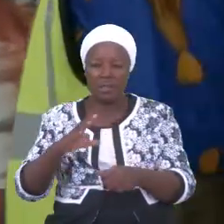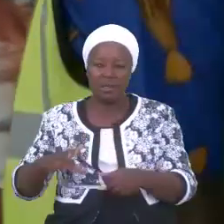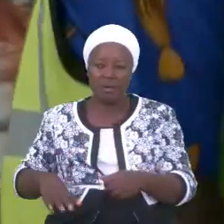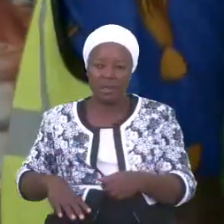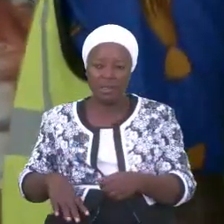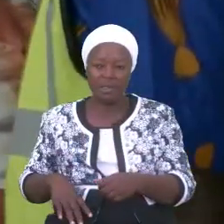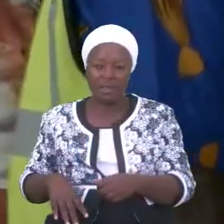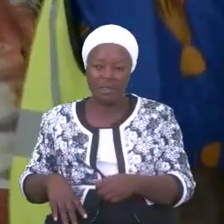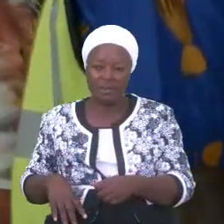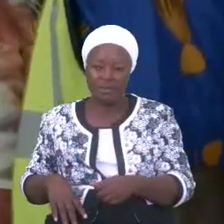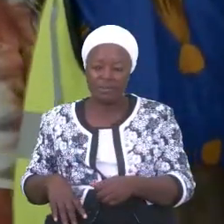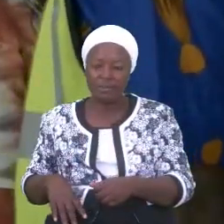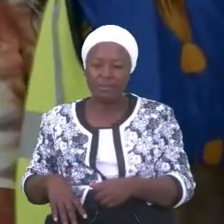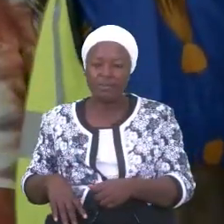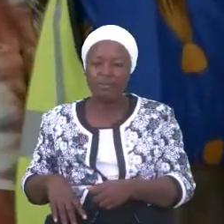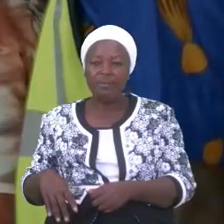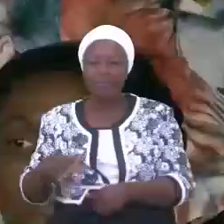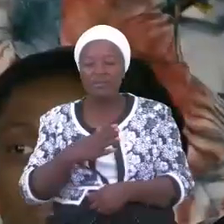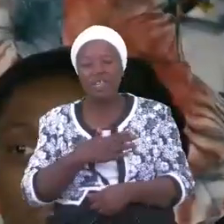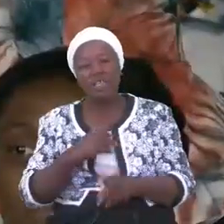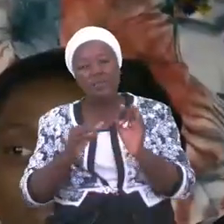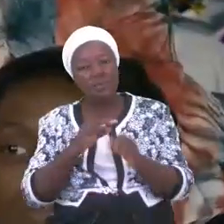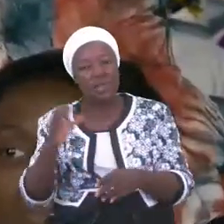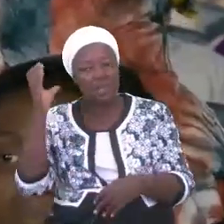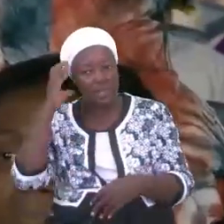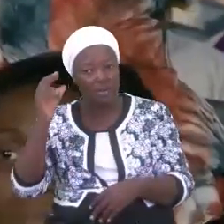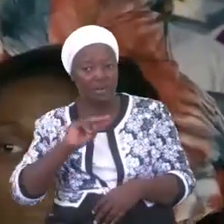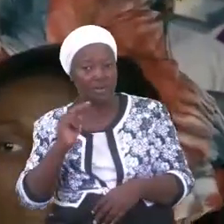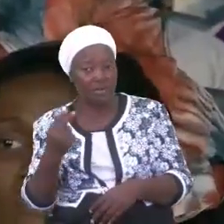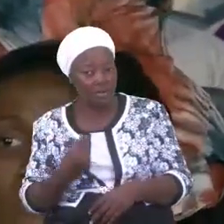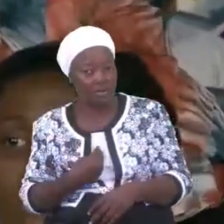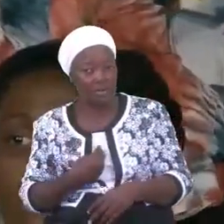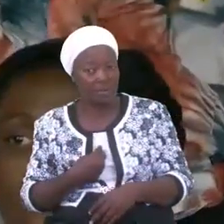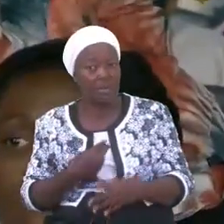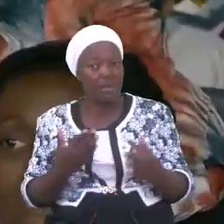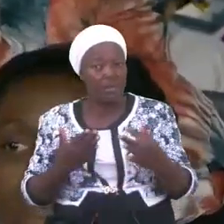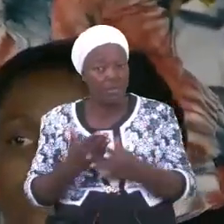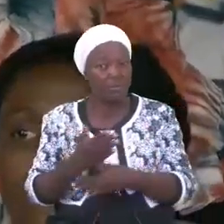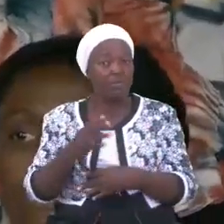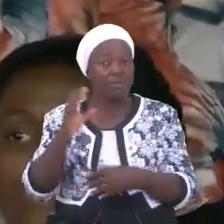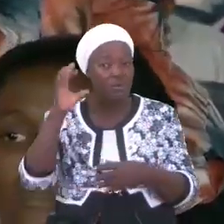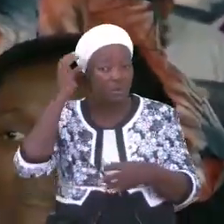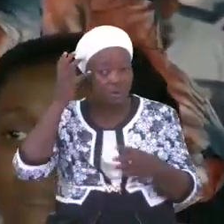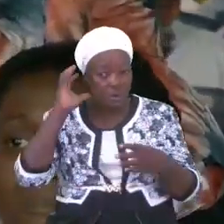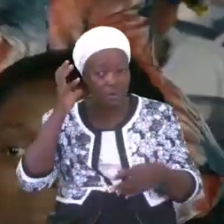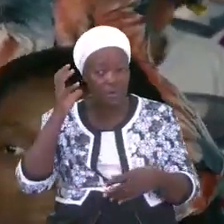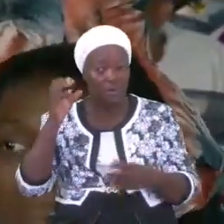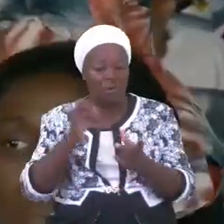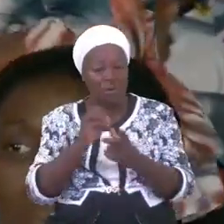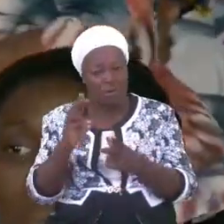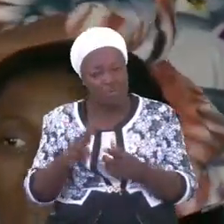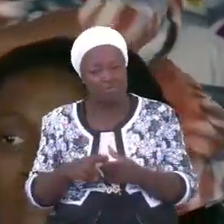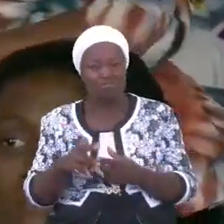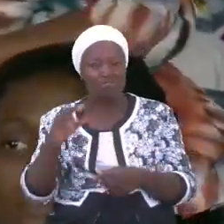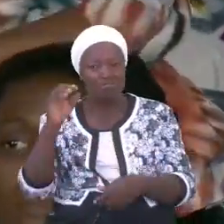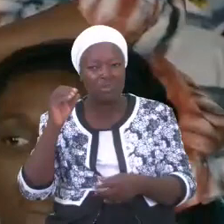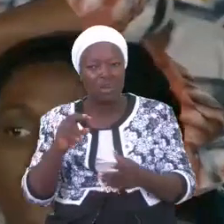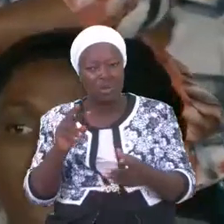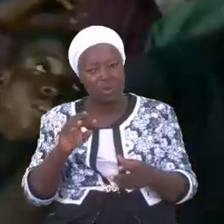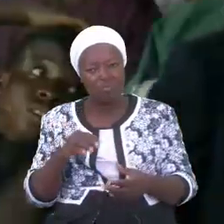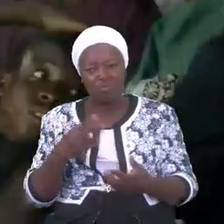And if you are listening to us via radio and television,